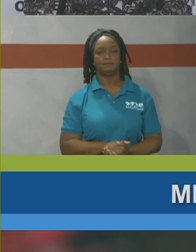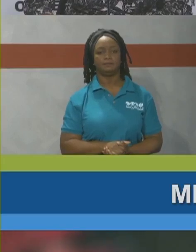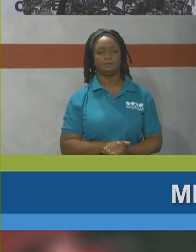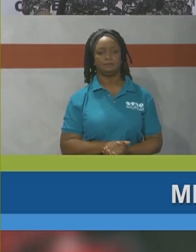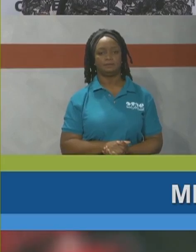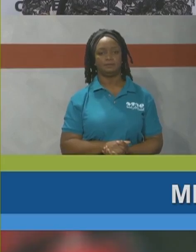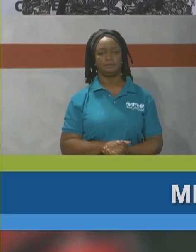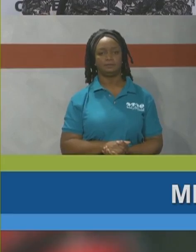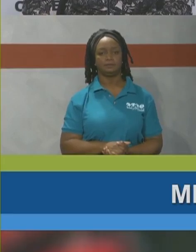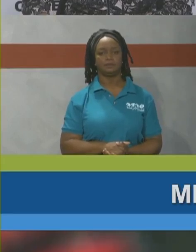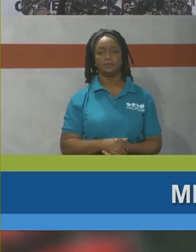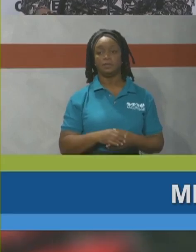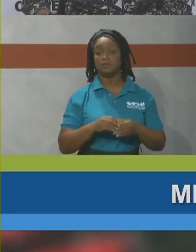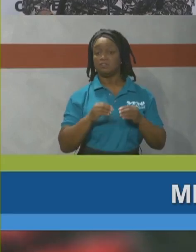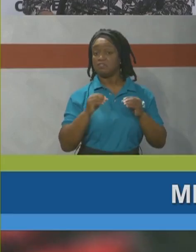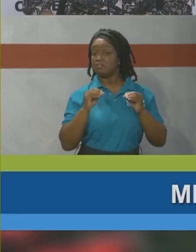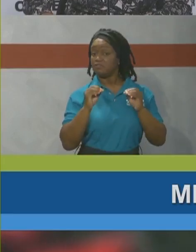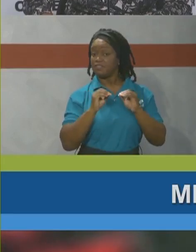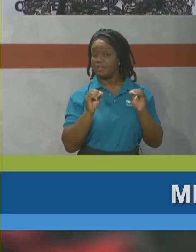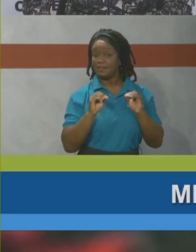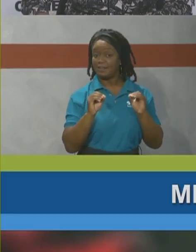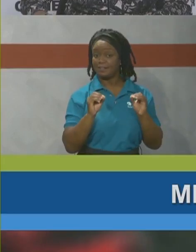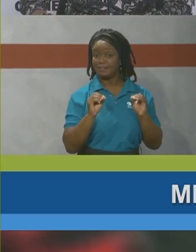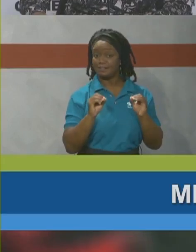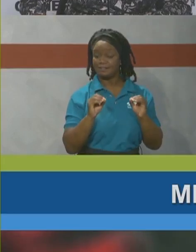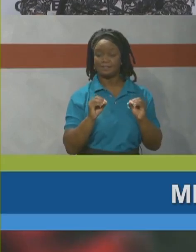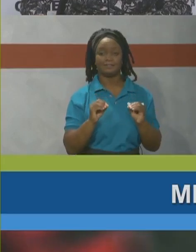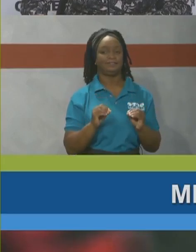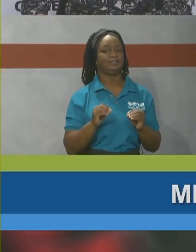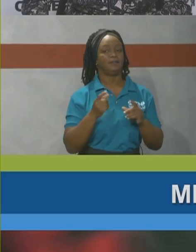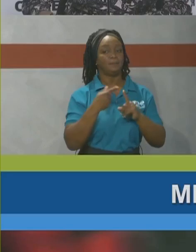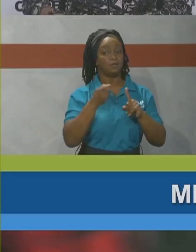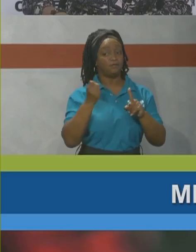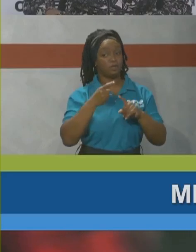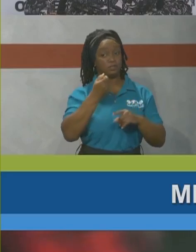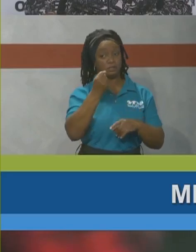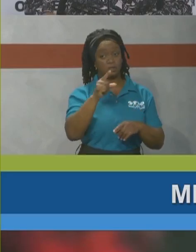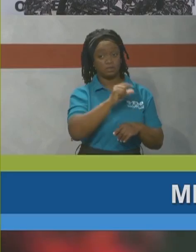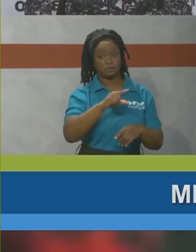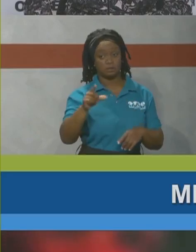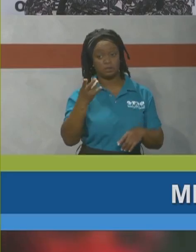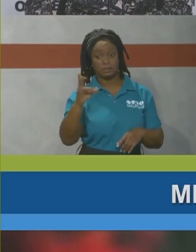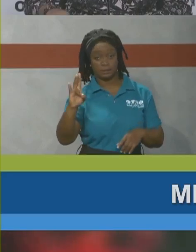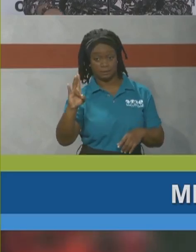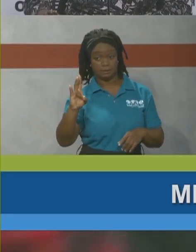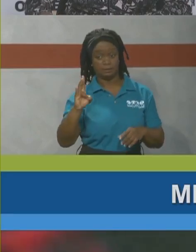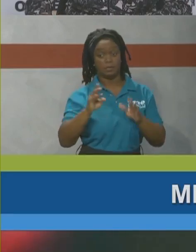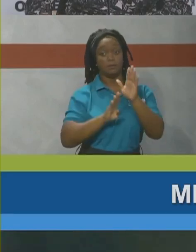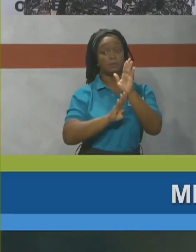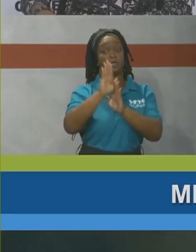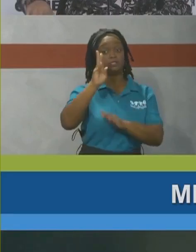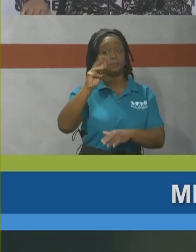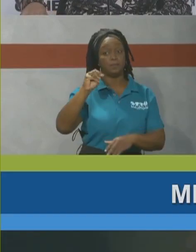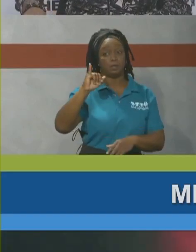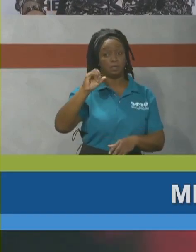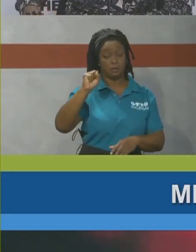no vaccinated patient between the ages of 12 and 17 developed MIS-C. So